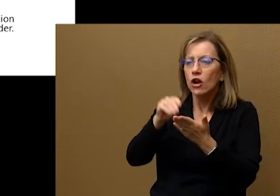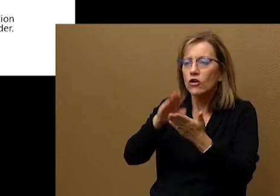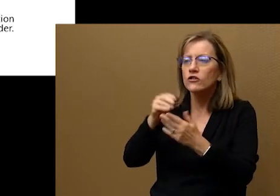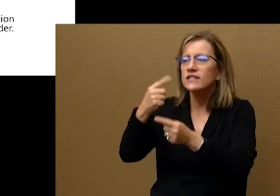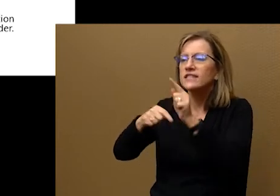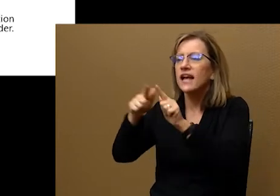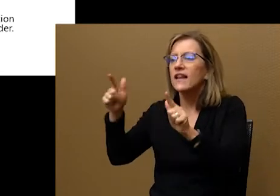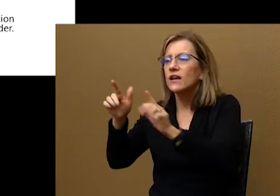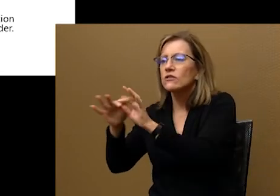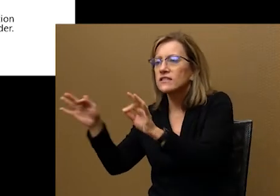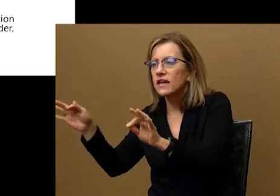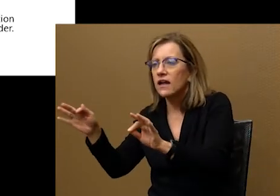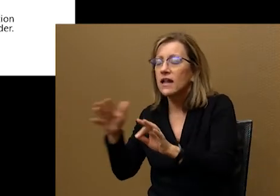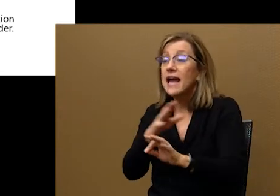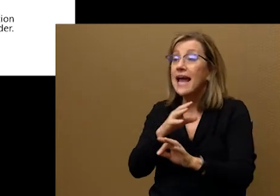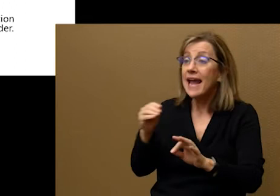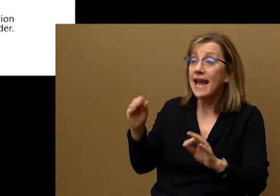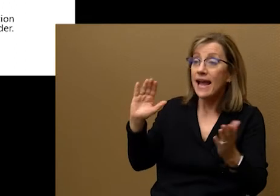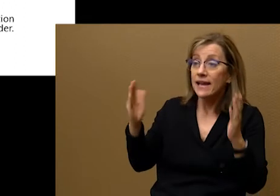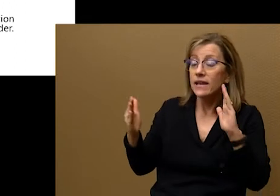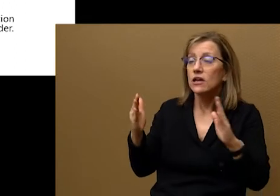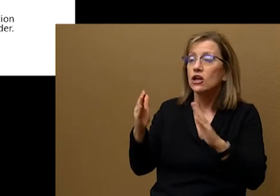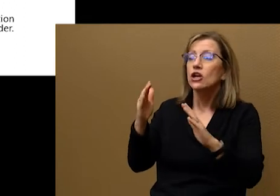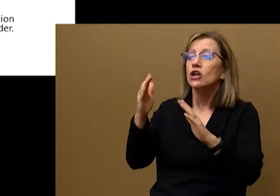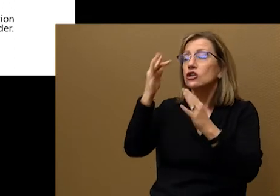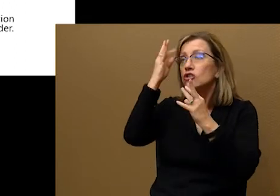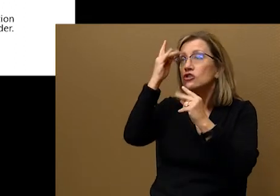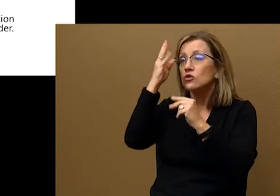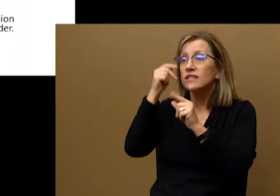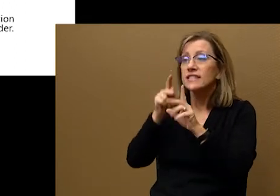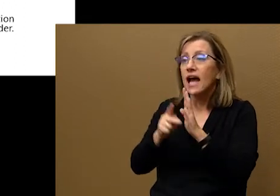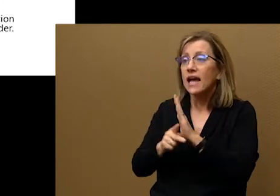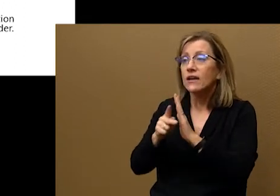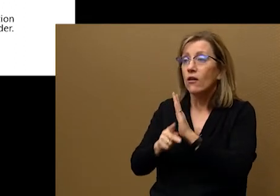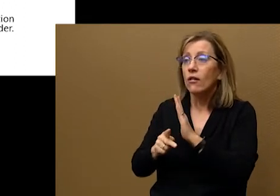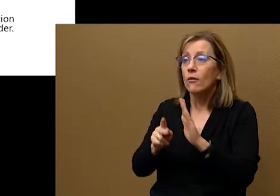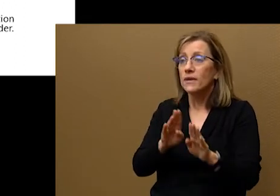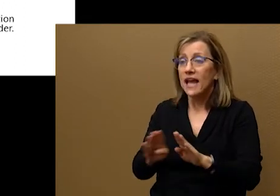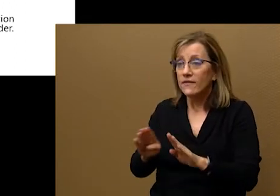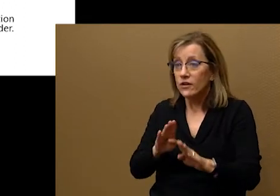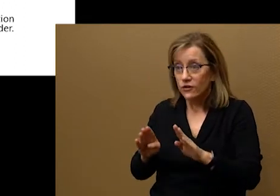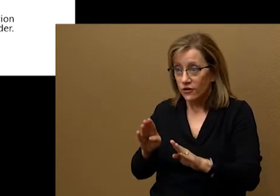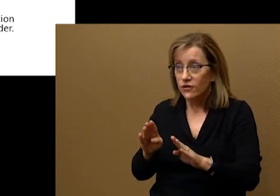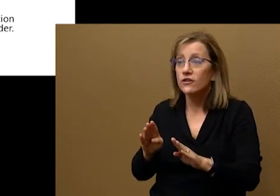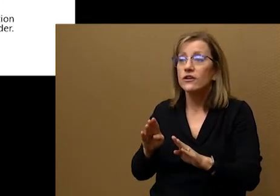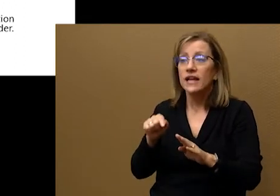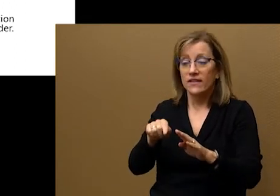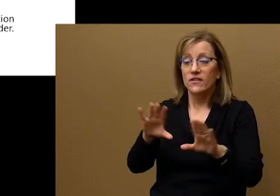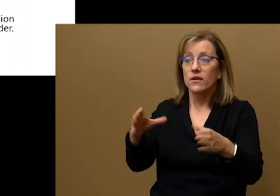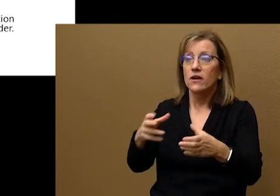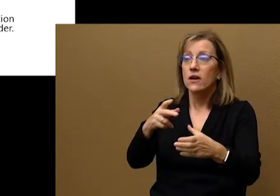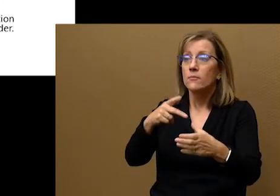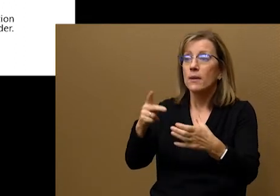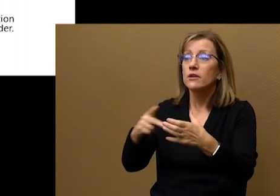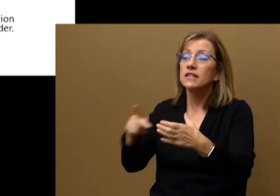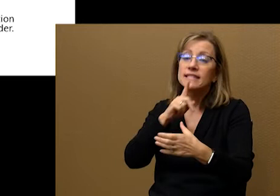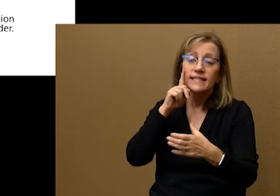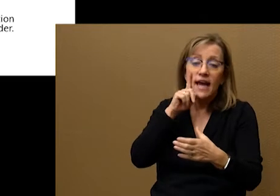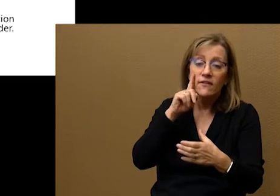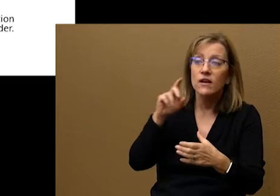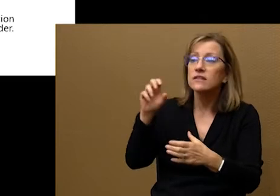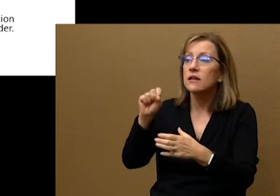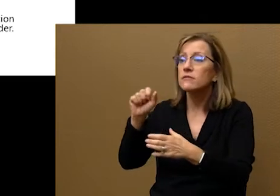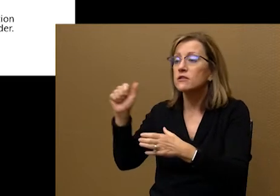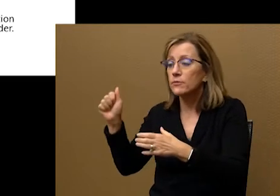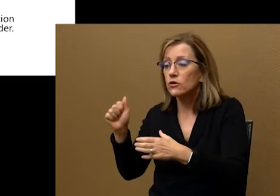language skills. And they're looking at the prevalence of suicidal behavior in a population of deaf substance abuse. You know,